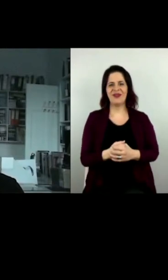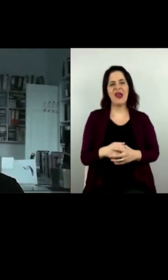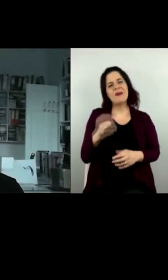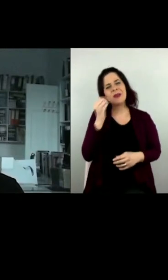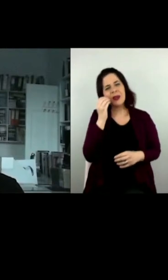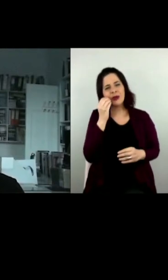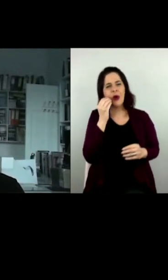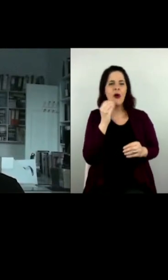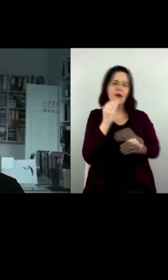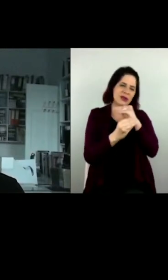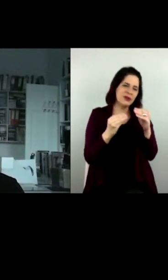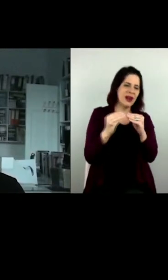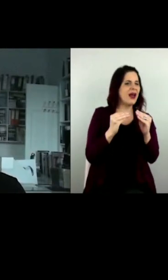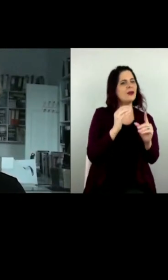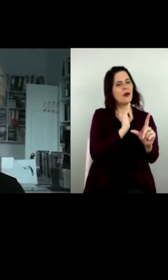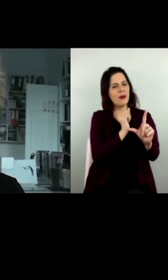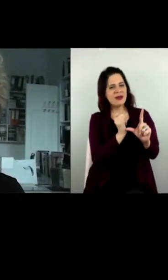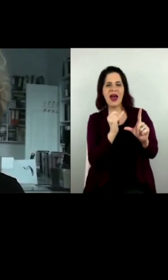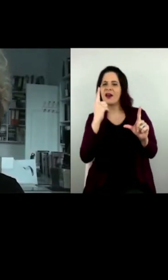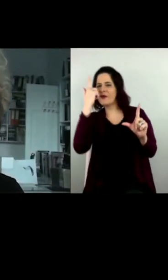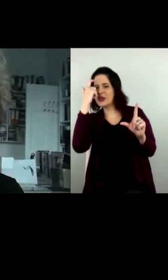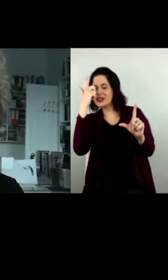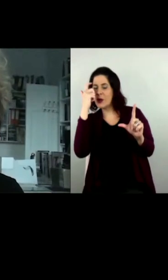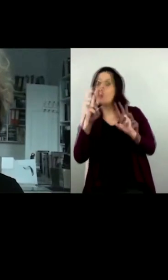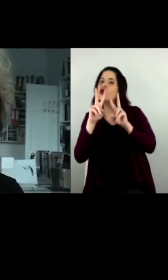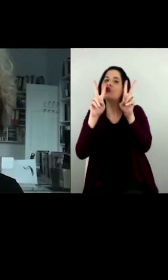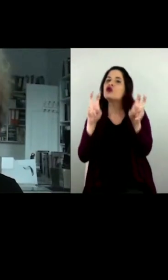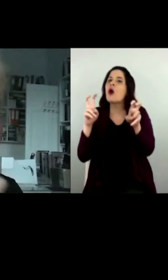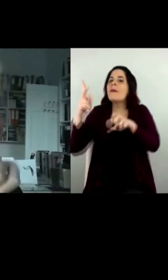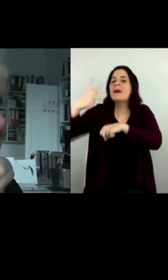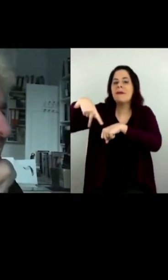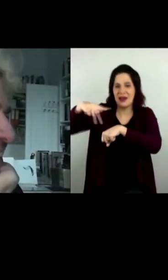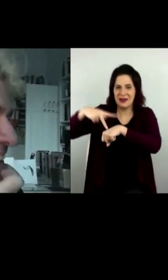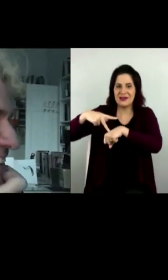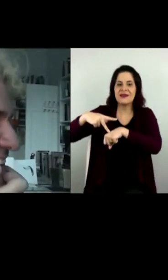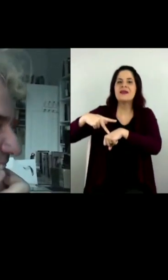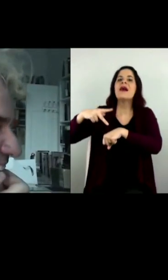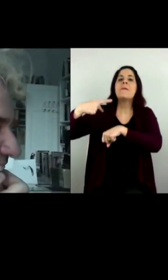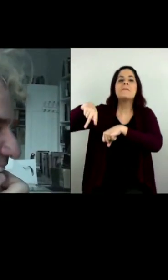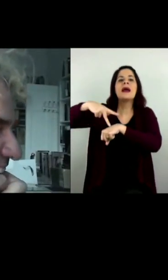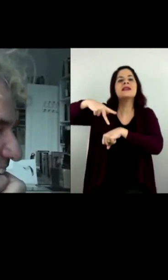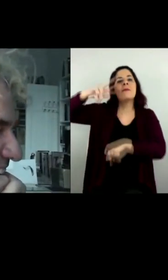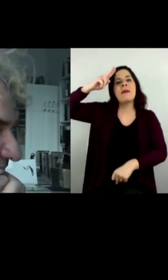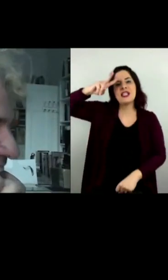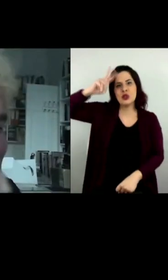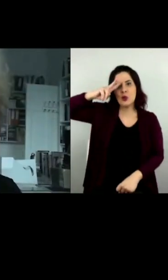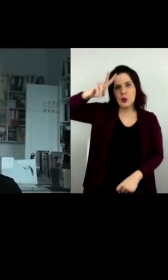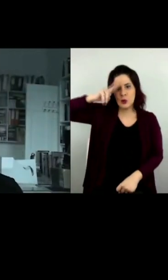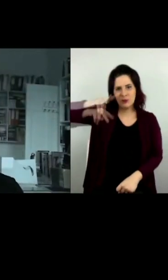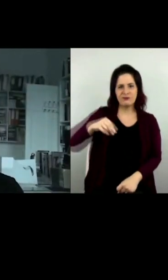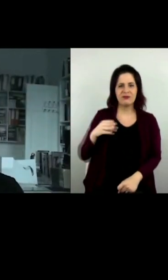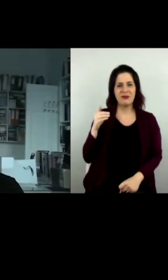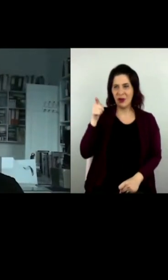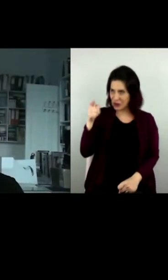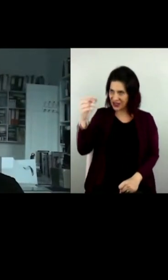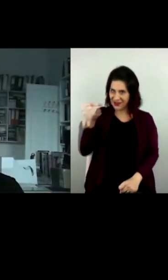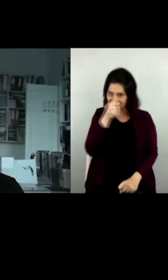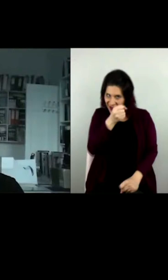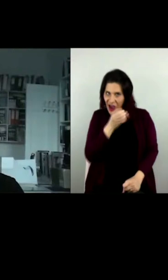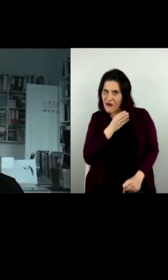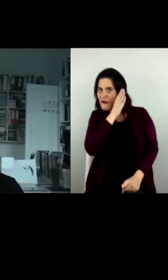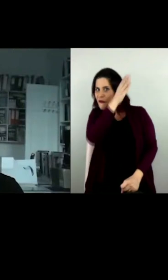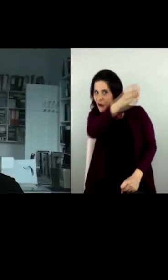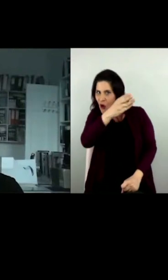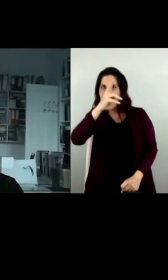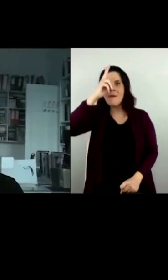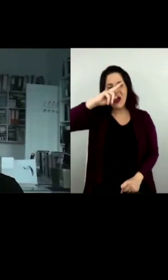documentary film about another country. It was Mexico. You went to Mexico yourself. You did your own